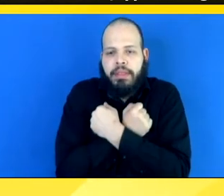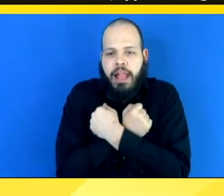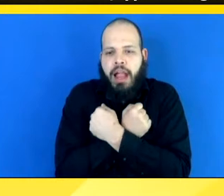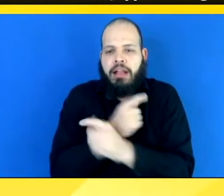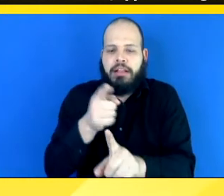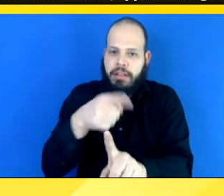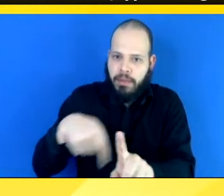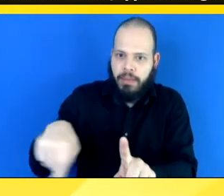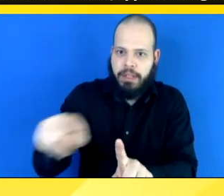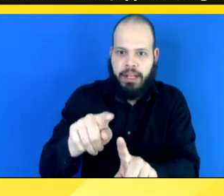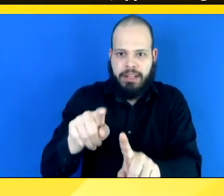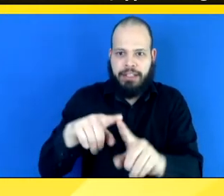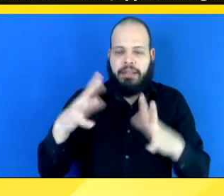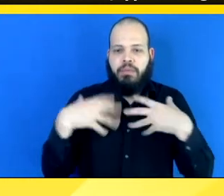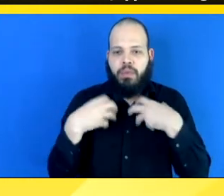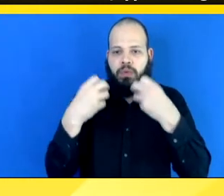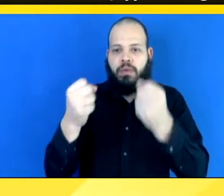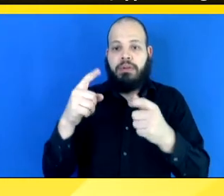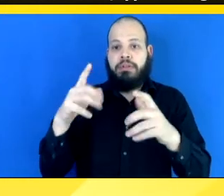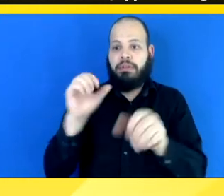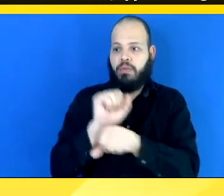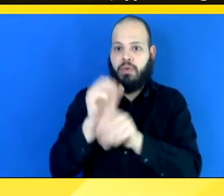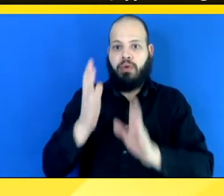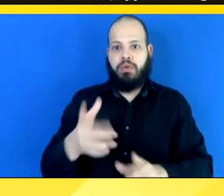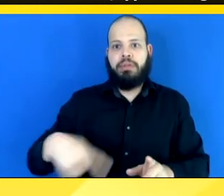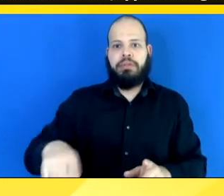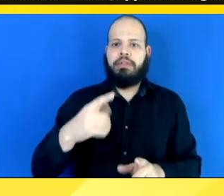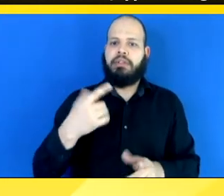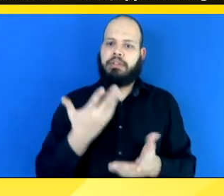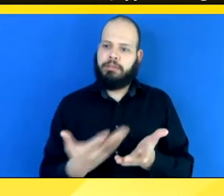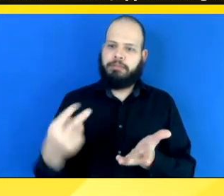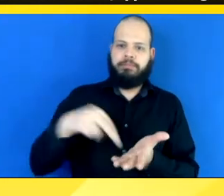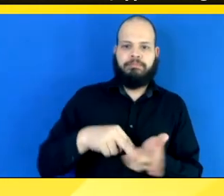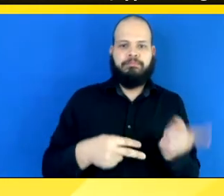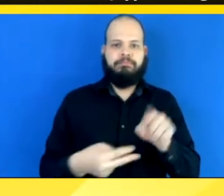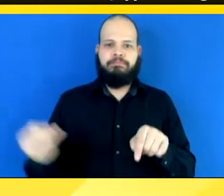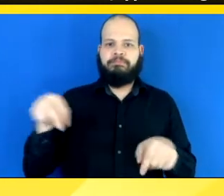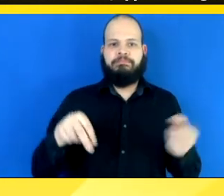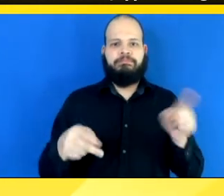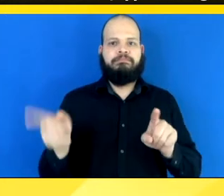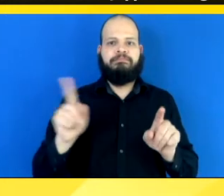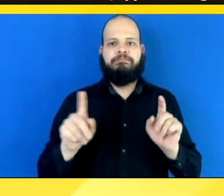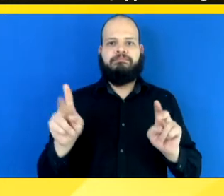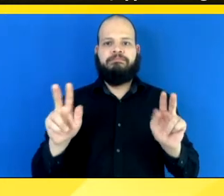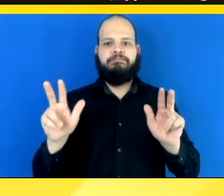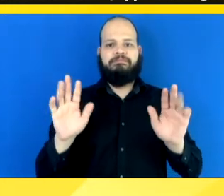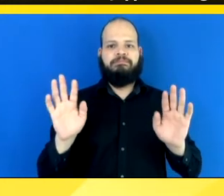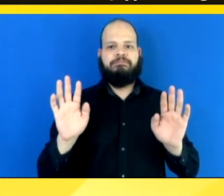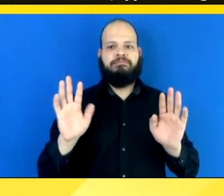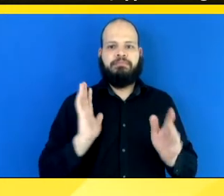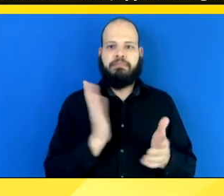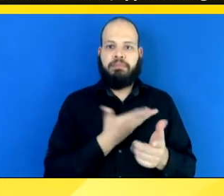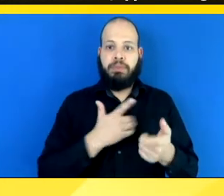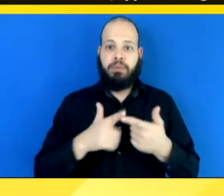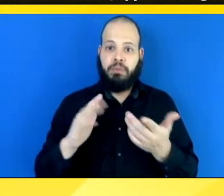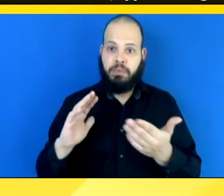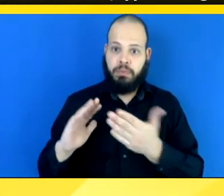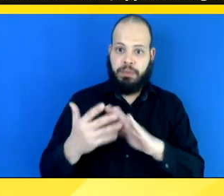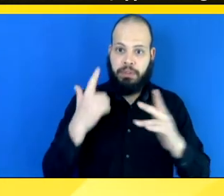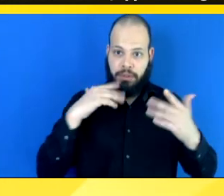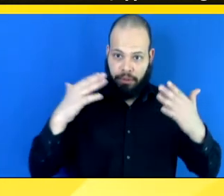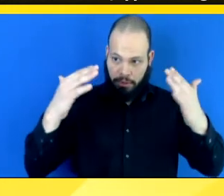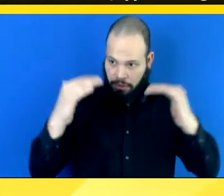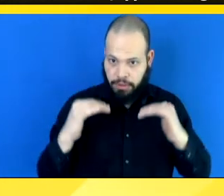stand taller in our communities. So next, I want to invite Lee Saunders, the president of AFSCME,